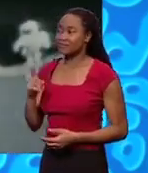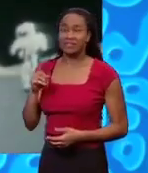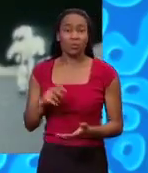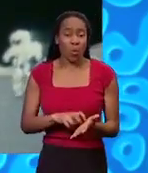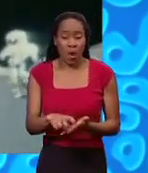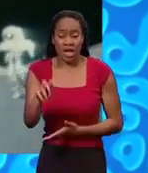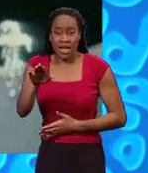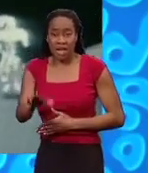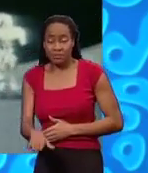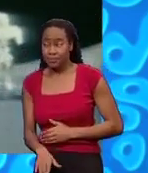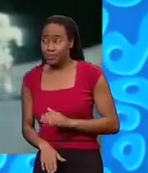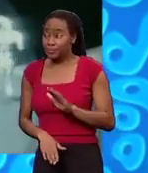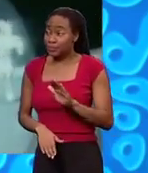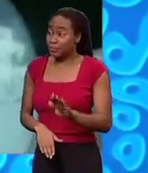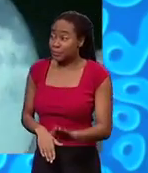Space walking.